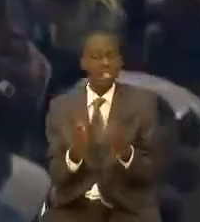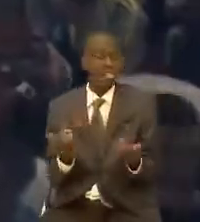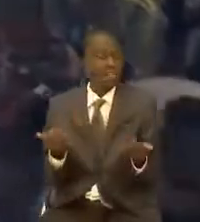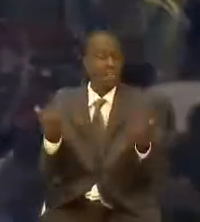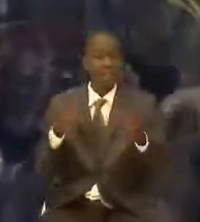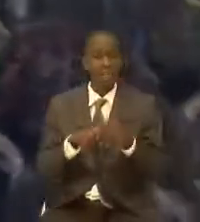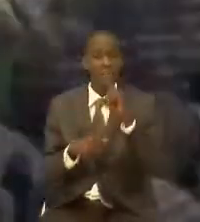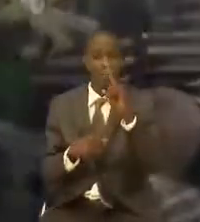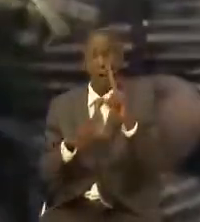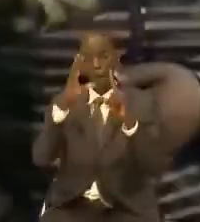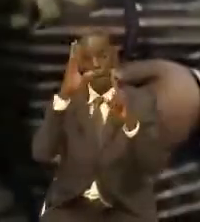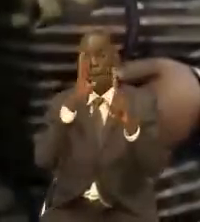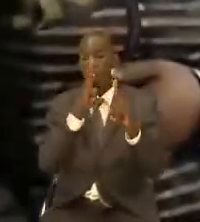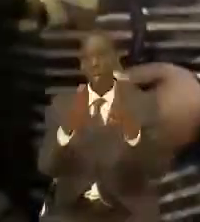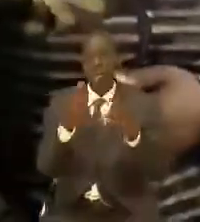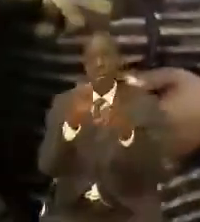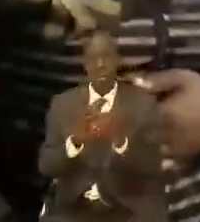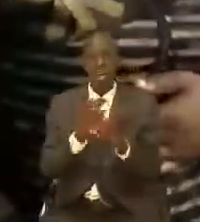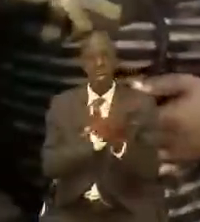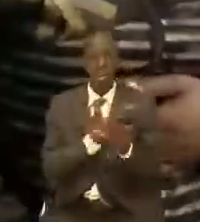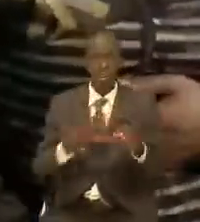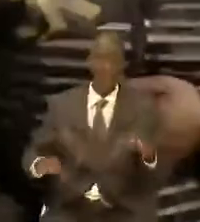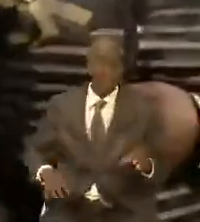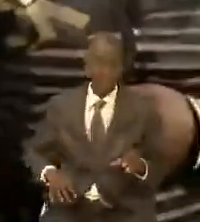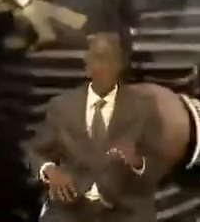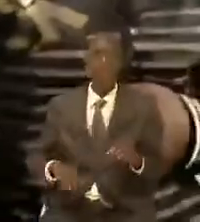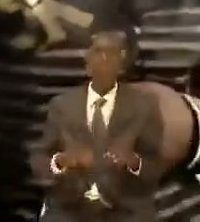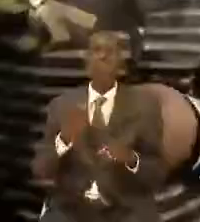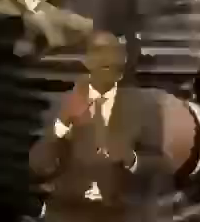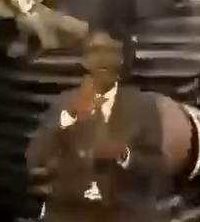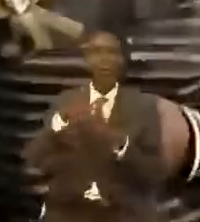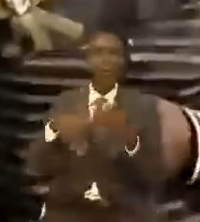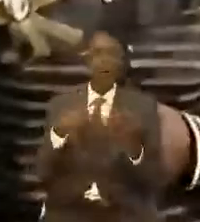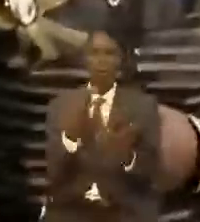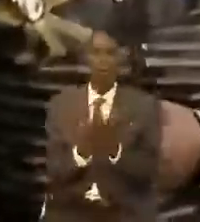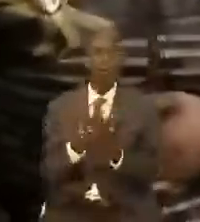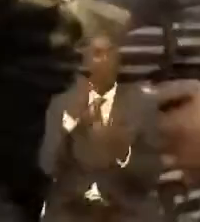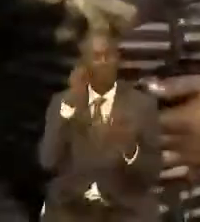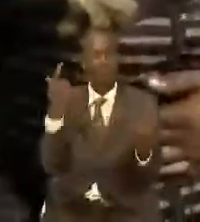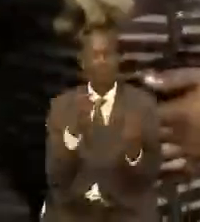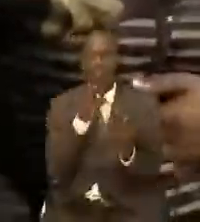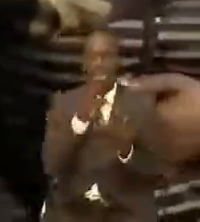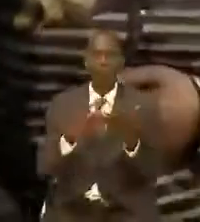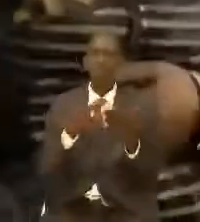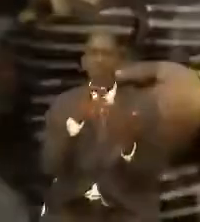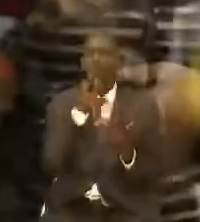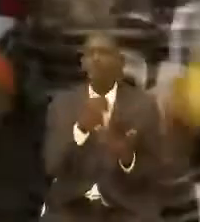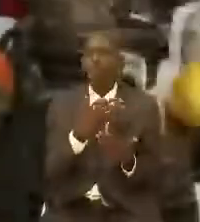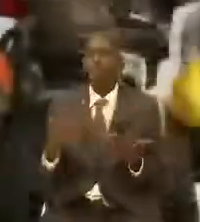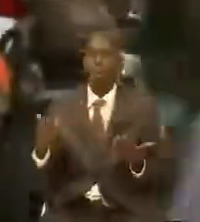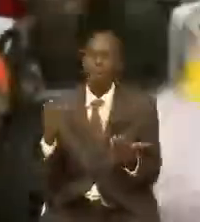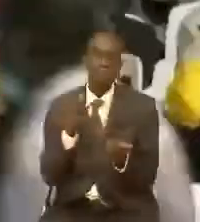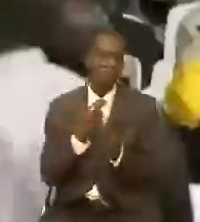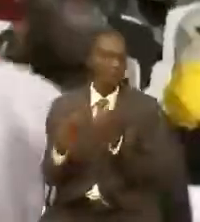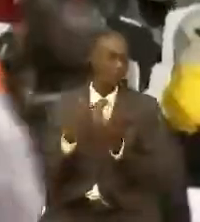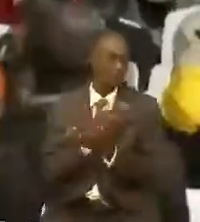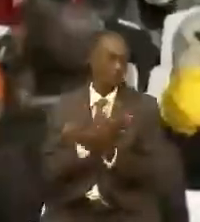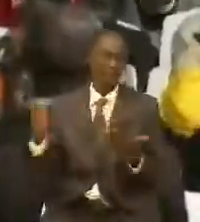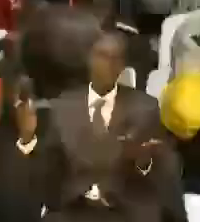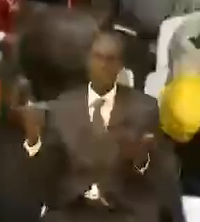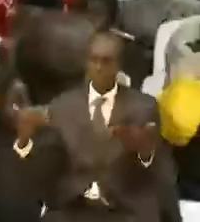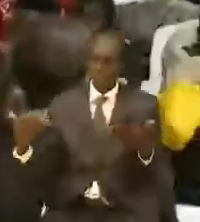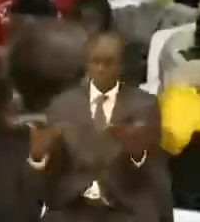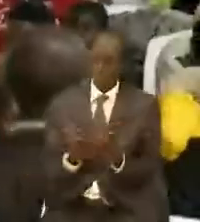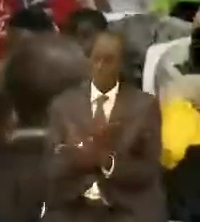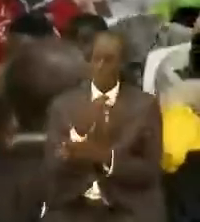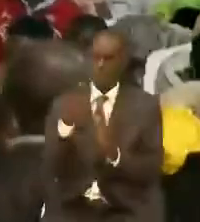things are passed away and behold all things have become new that newness is coming right now anyway you are just